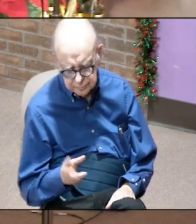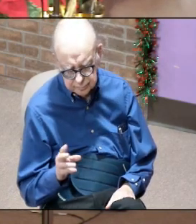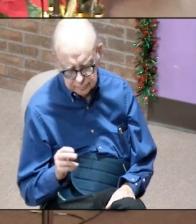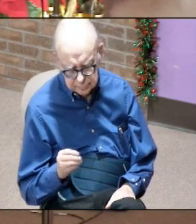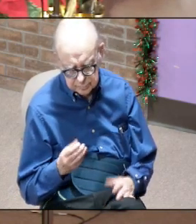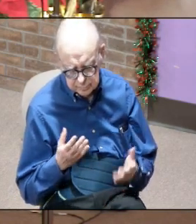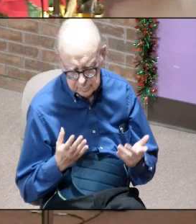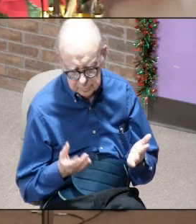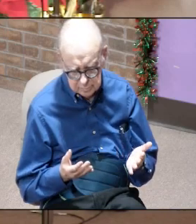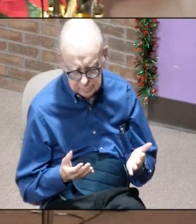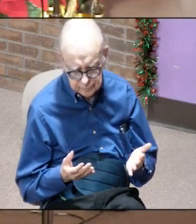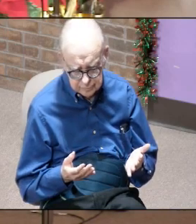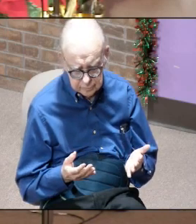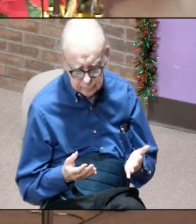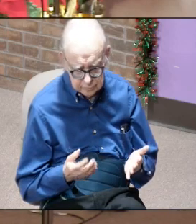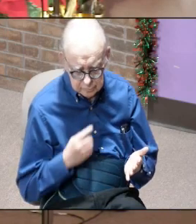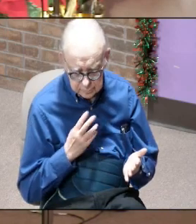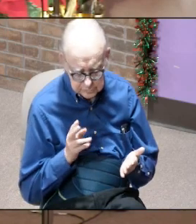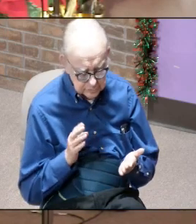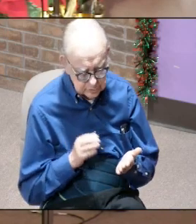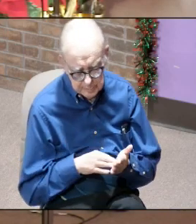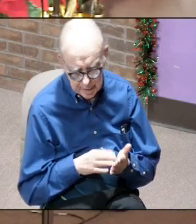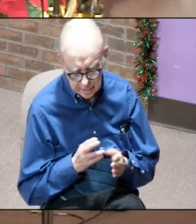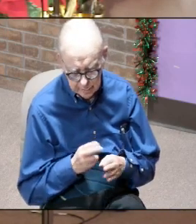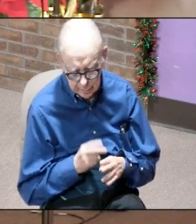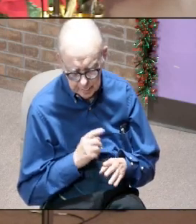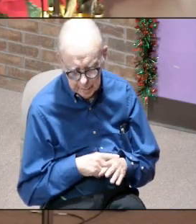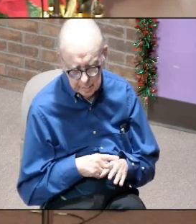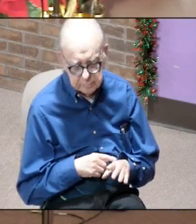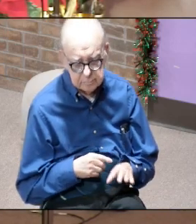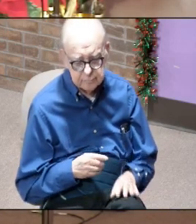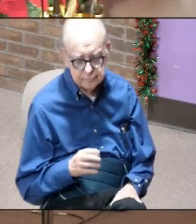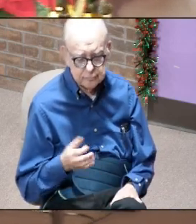no, hold on. Well, let's go back a little bit.